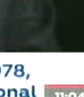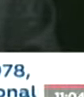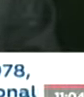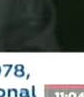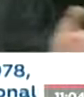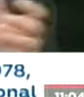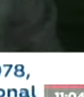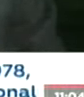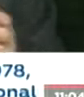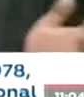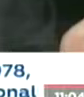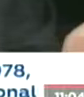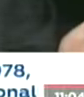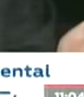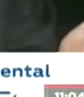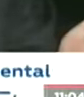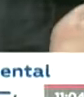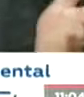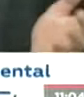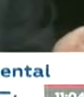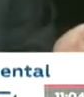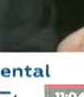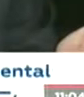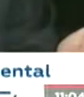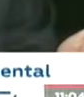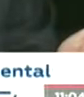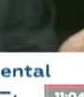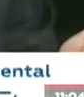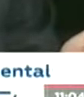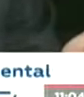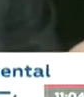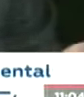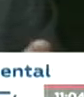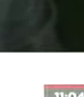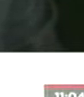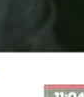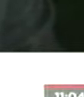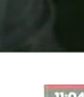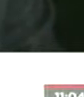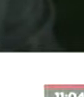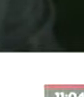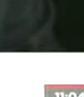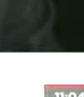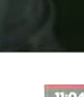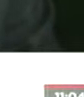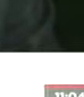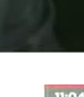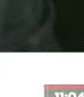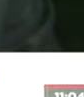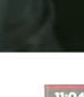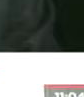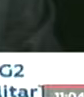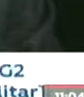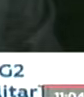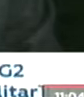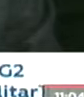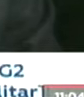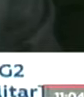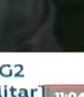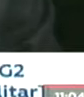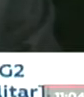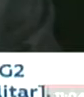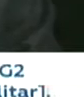since 1978, what Amnesty International has called the government program of political murder, the U.S. has continued to provide